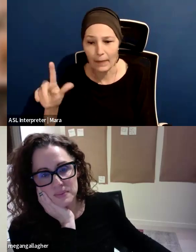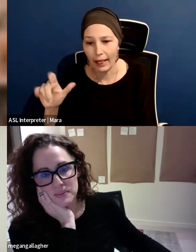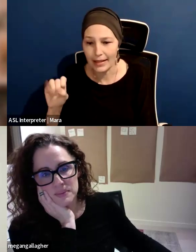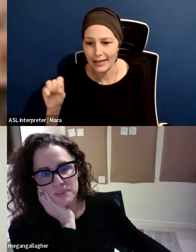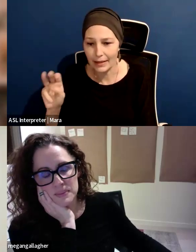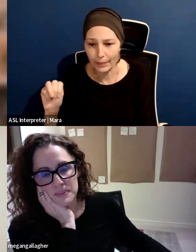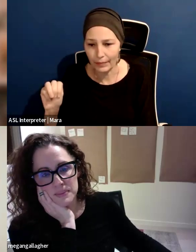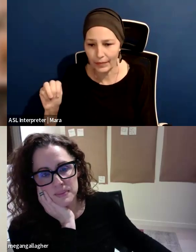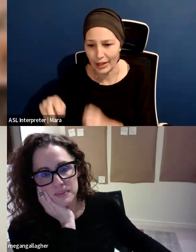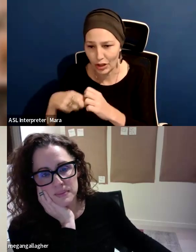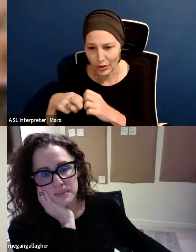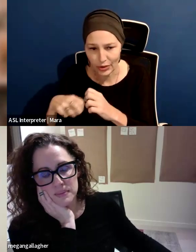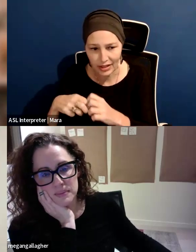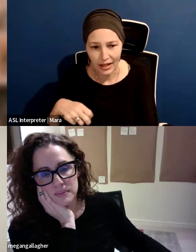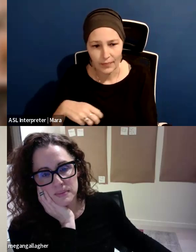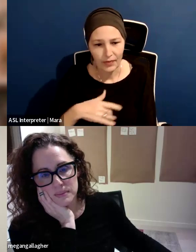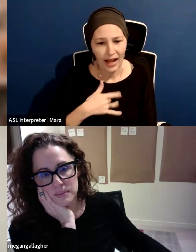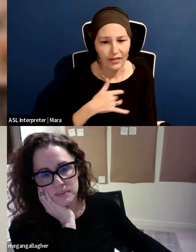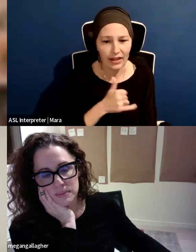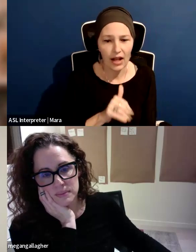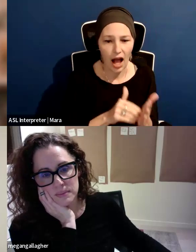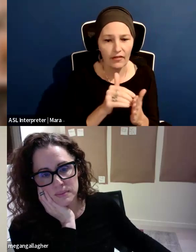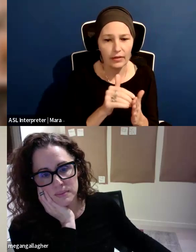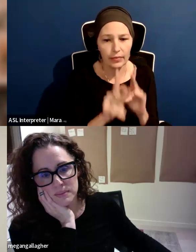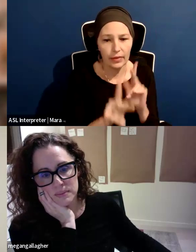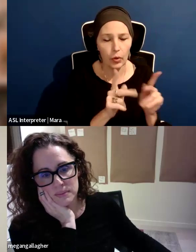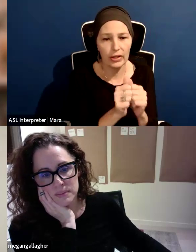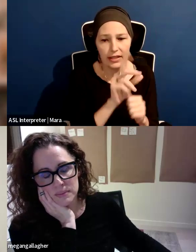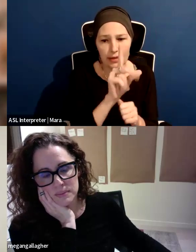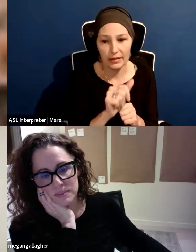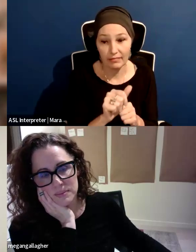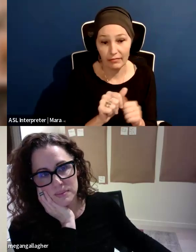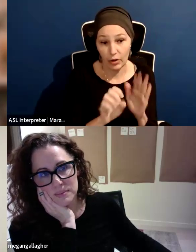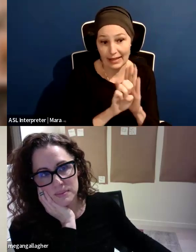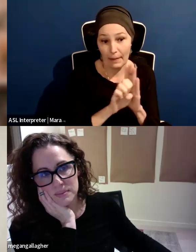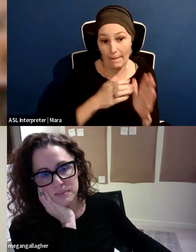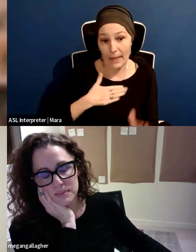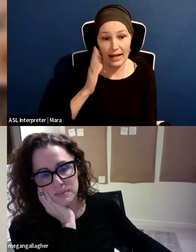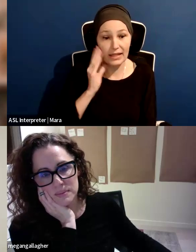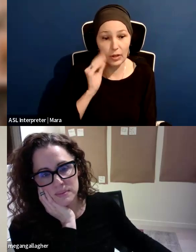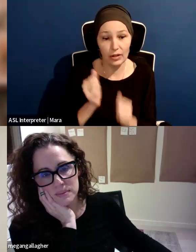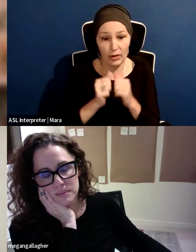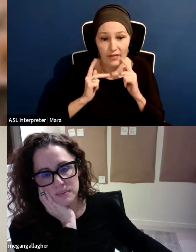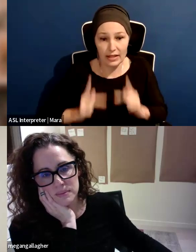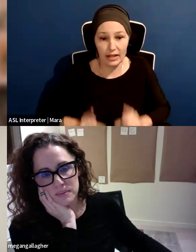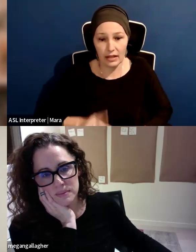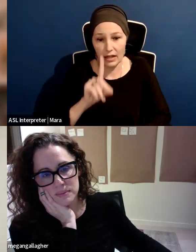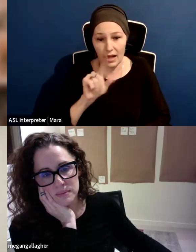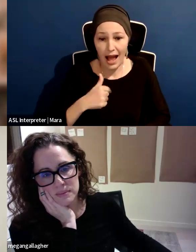is often people with disabilities, like for example, in my experience with physical disability, I'm already navigating